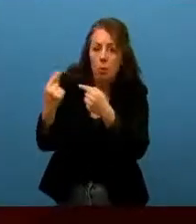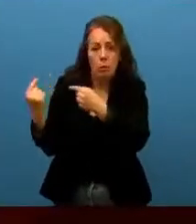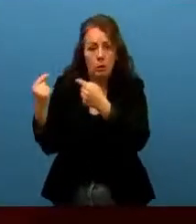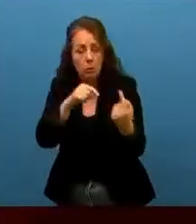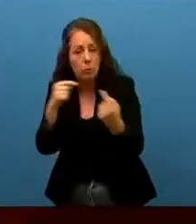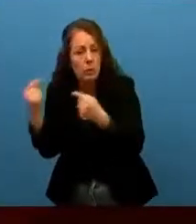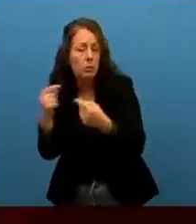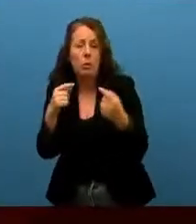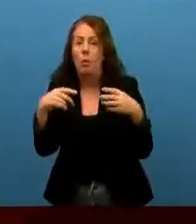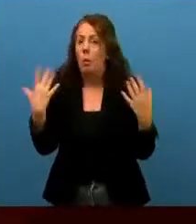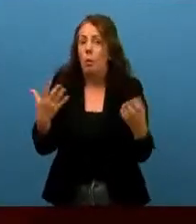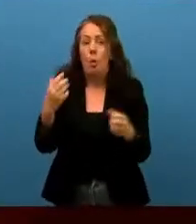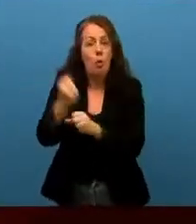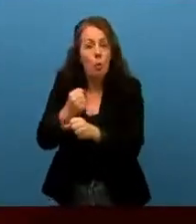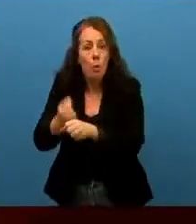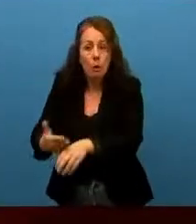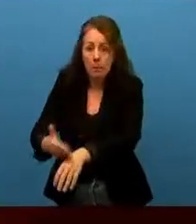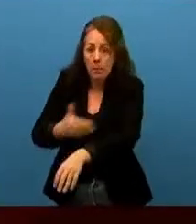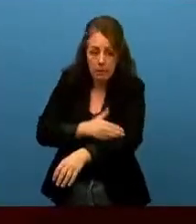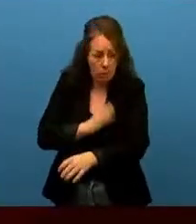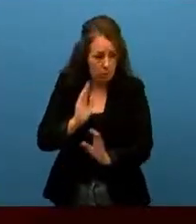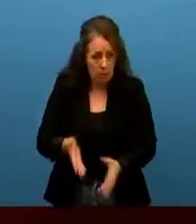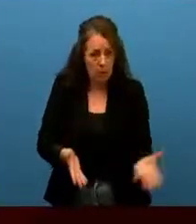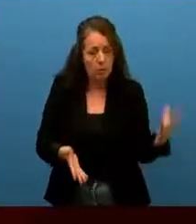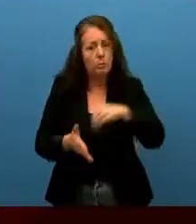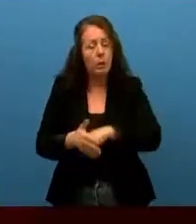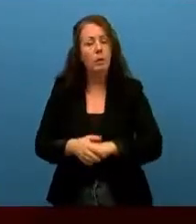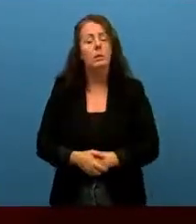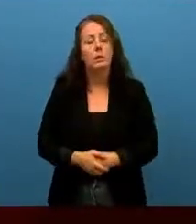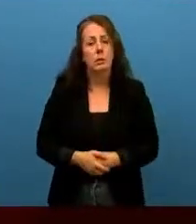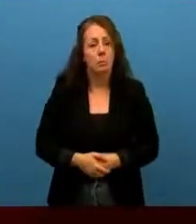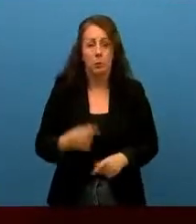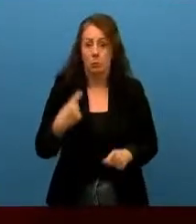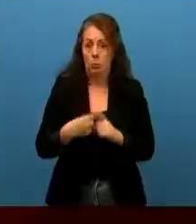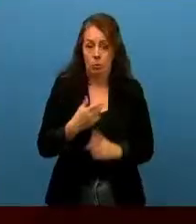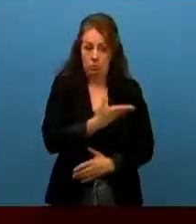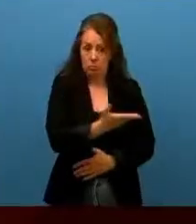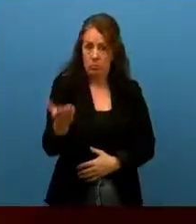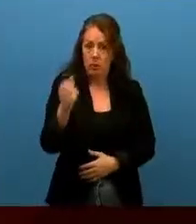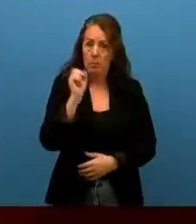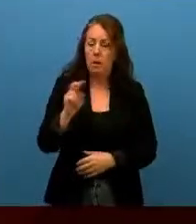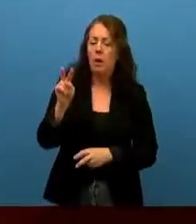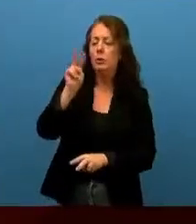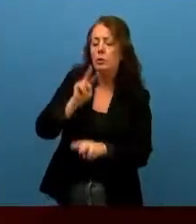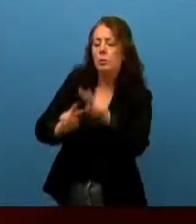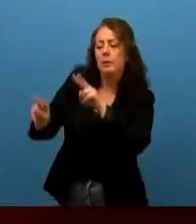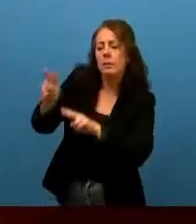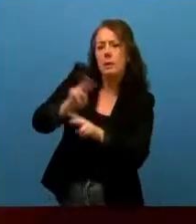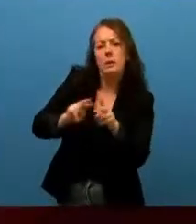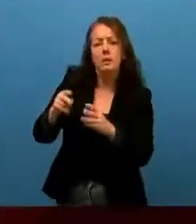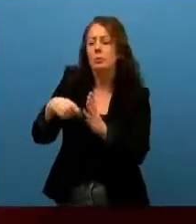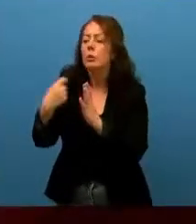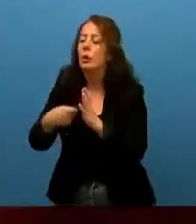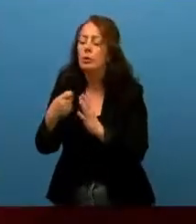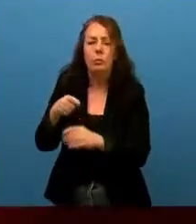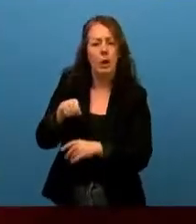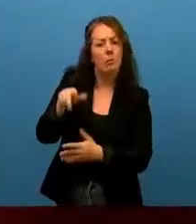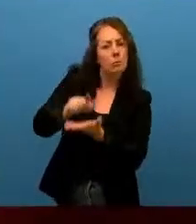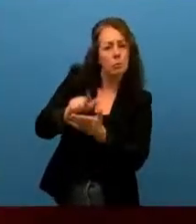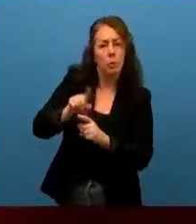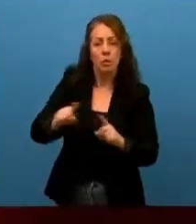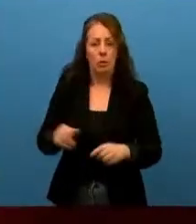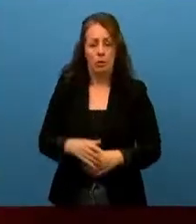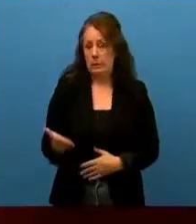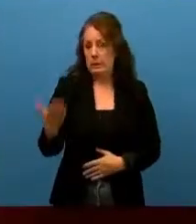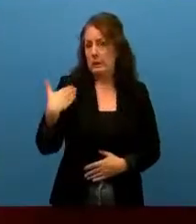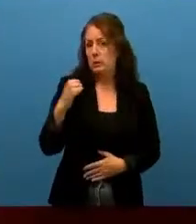preparatory phases and in monitoring the implementation of the policies in question. Recently, the EU and its member states demonstrated their